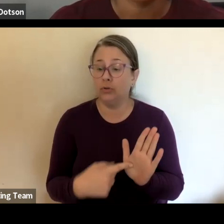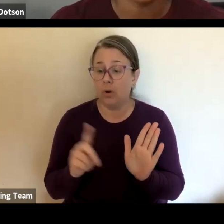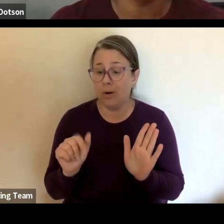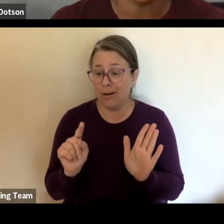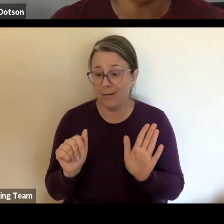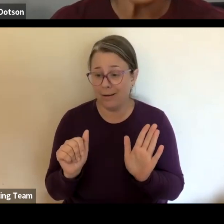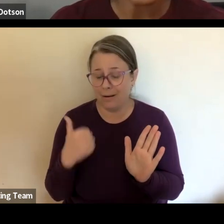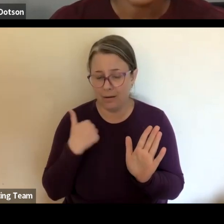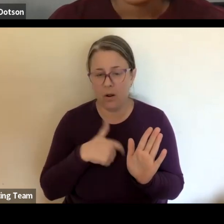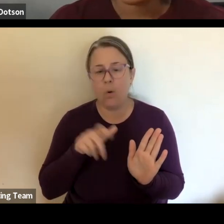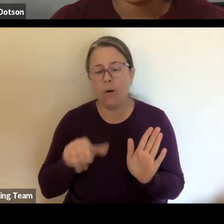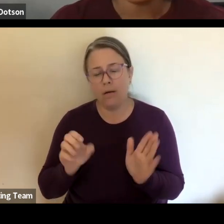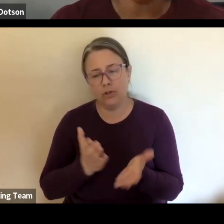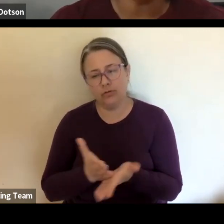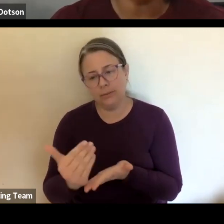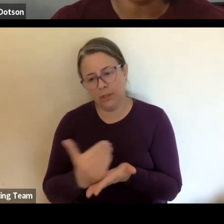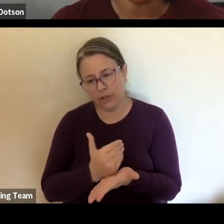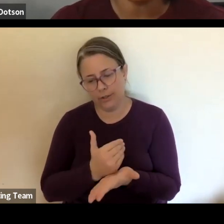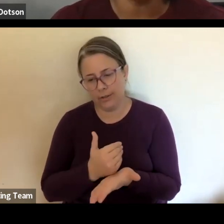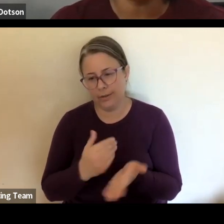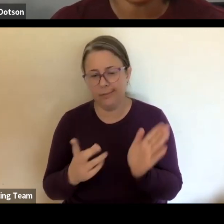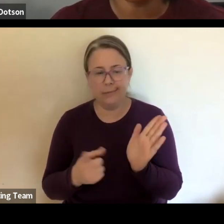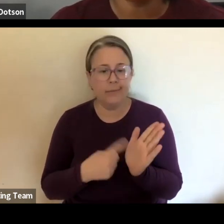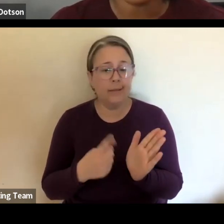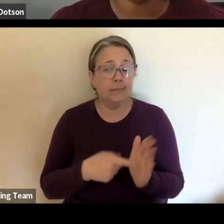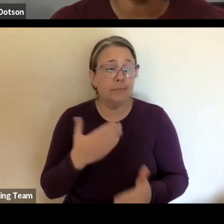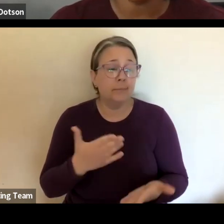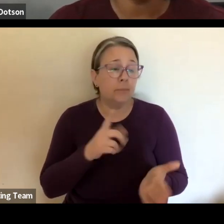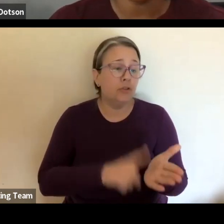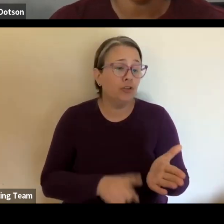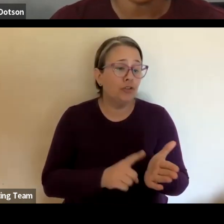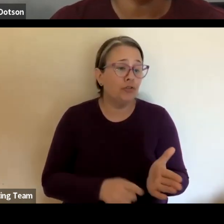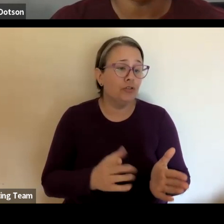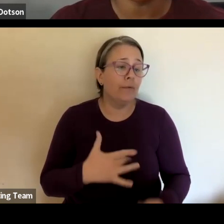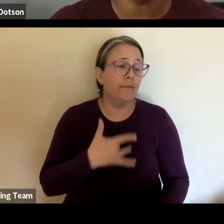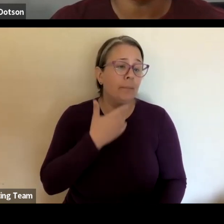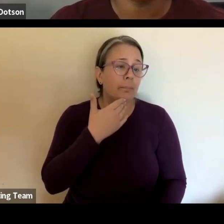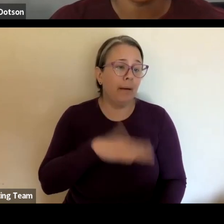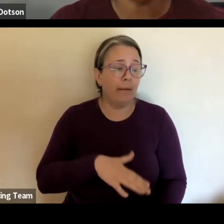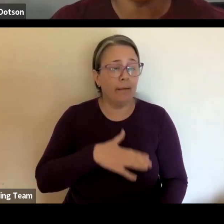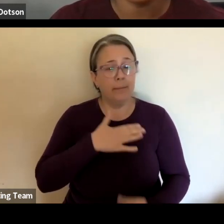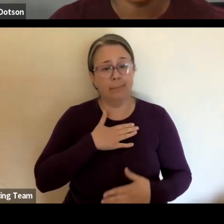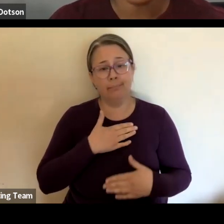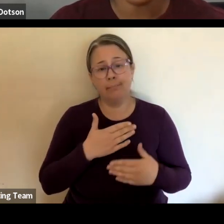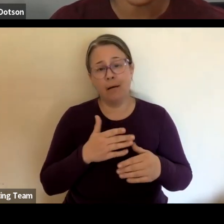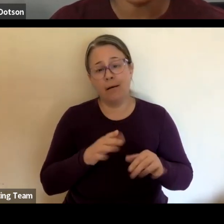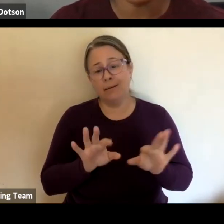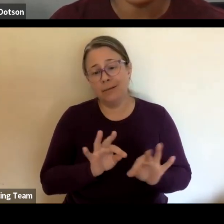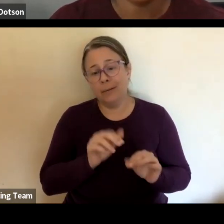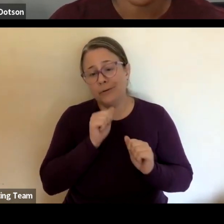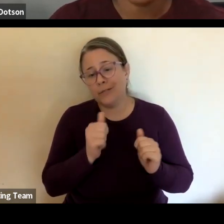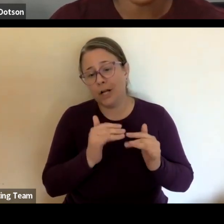they just don't report the demographics. And I think that that keeps us from